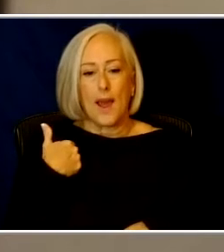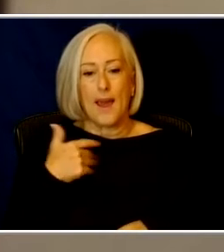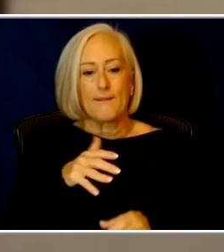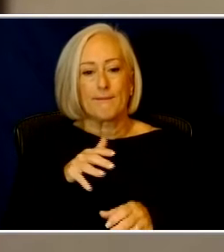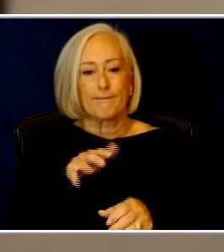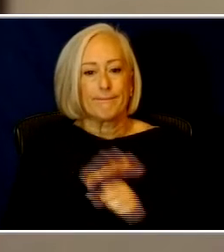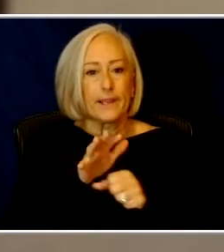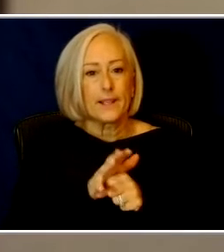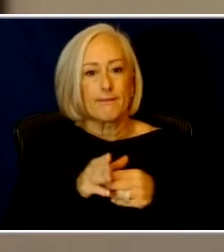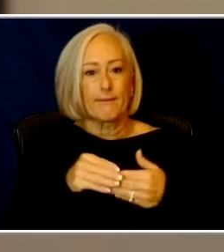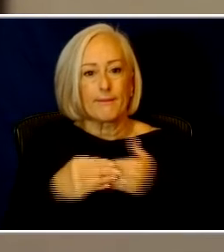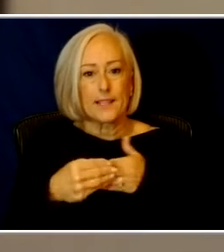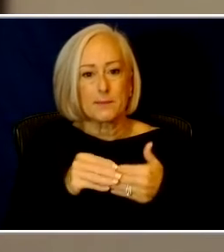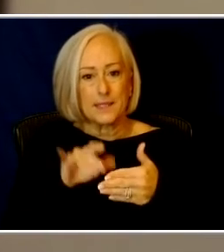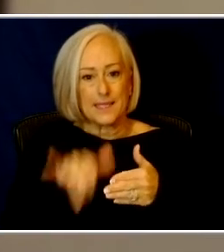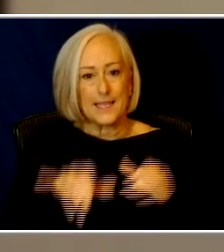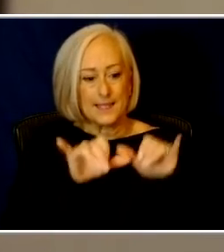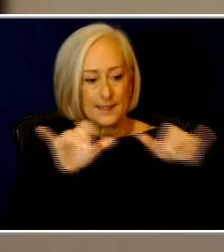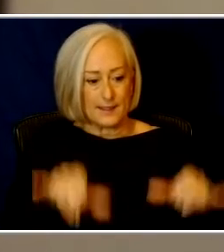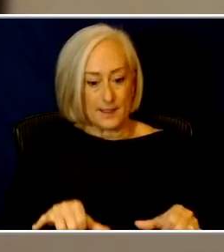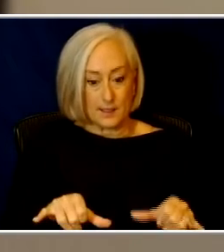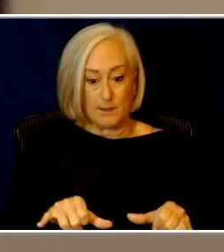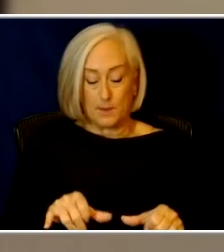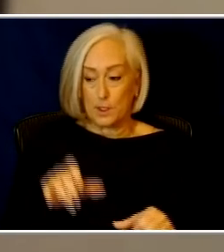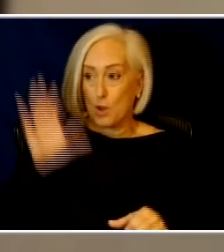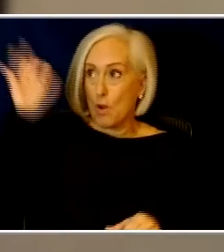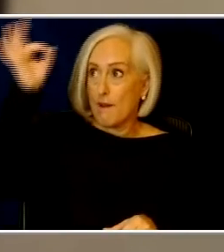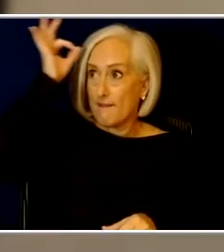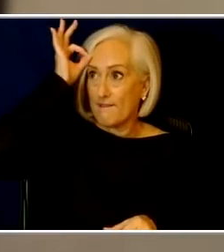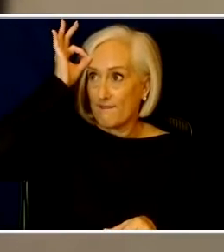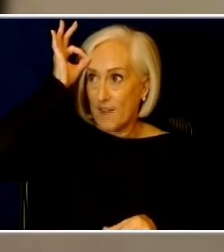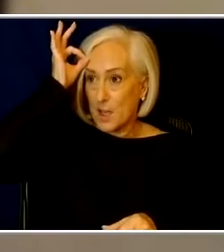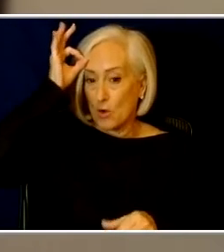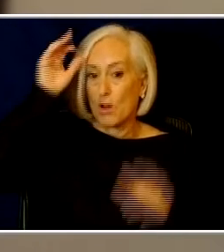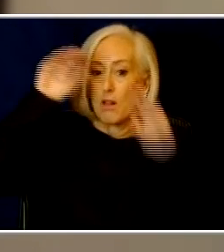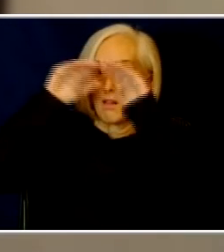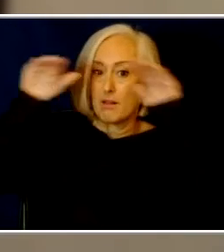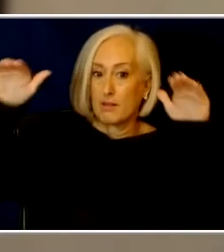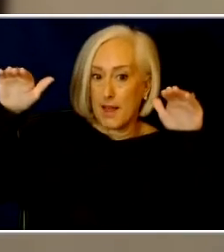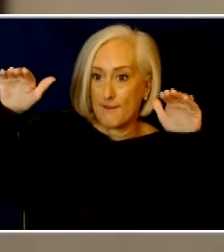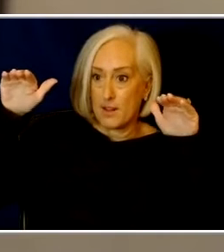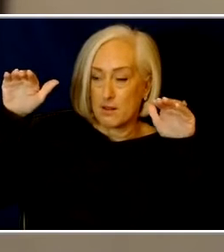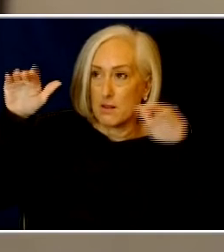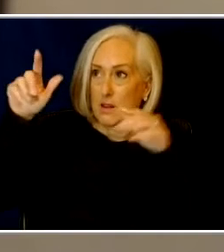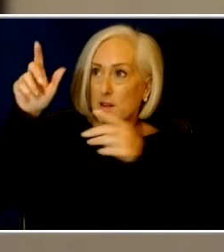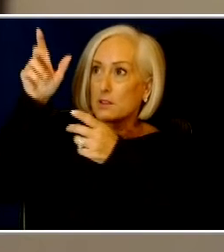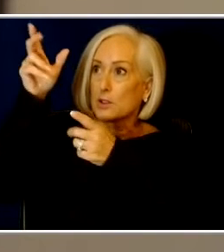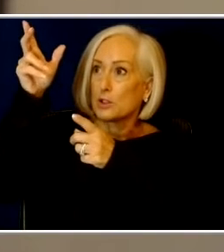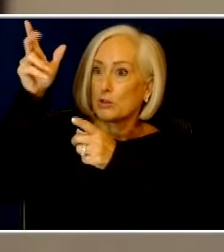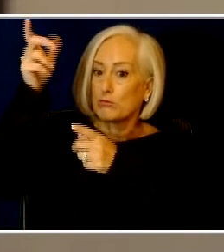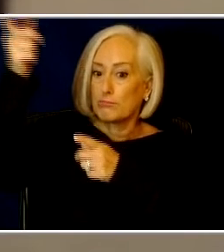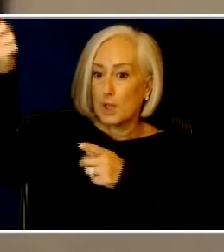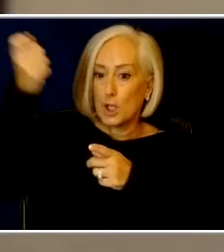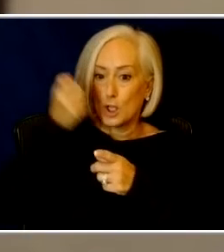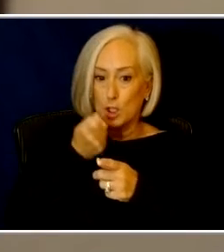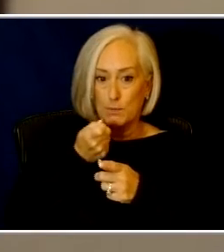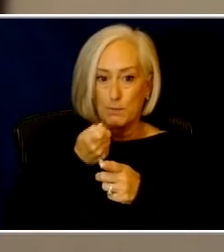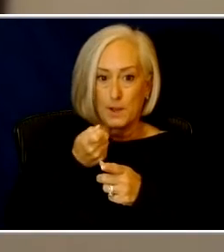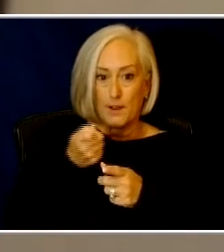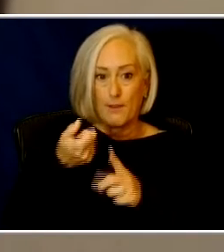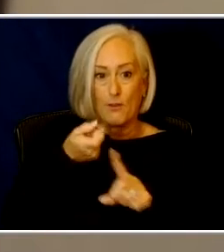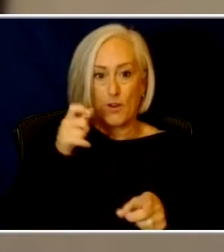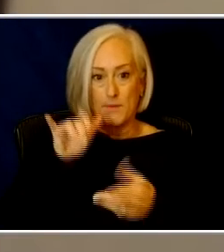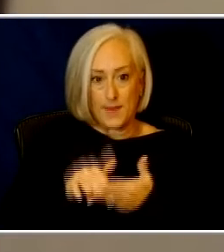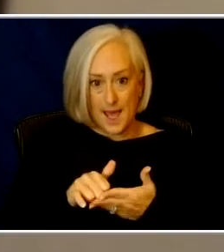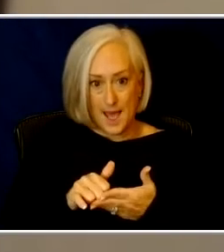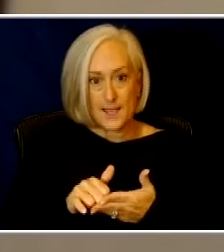we have at a federal level to incentivize margin, not only in things like ventilators and PPE and all these sort